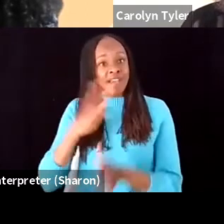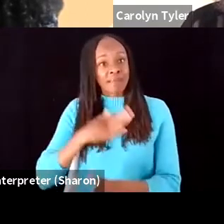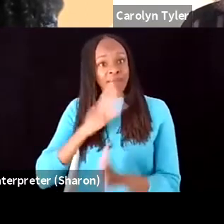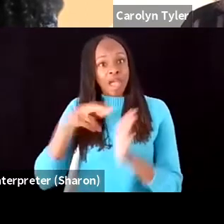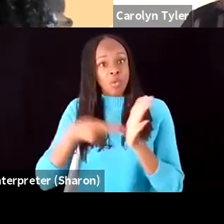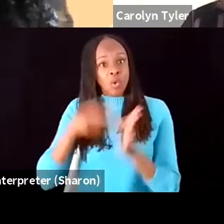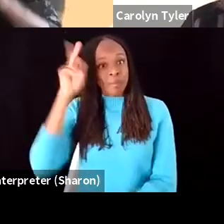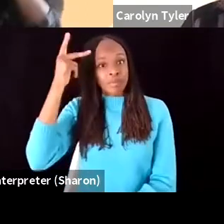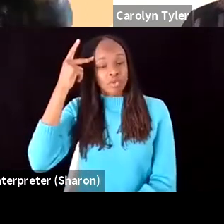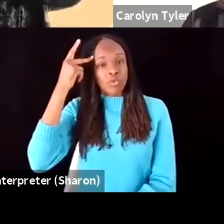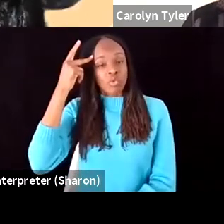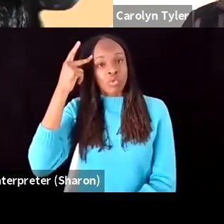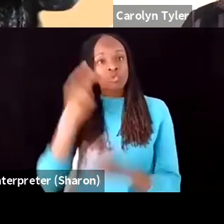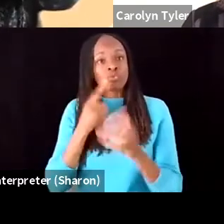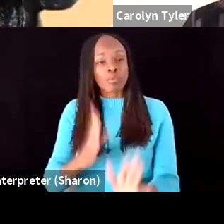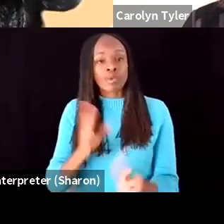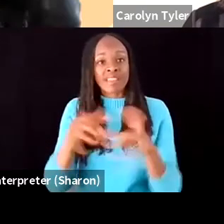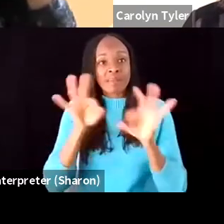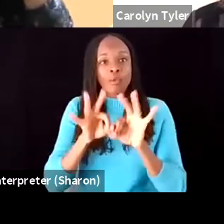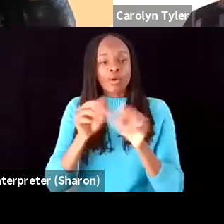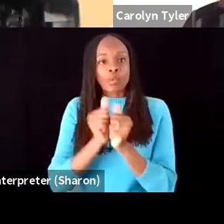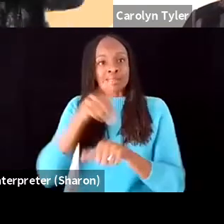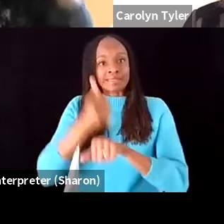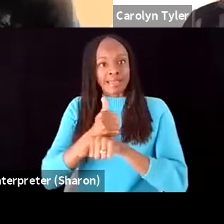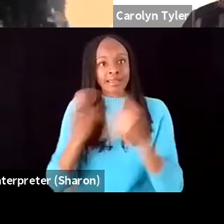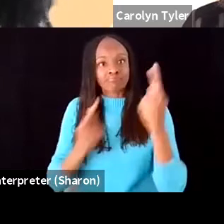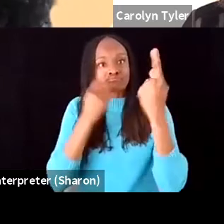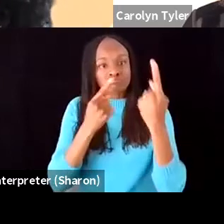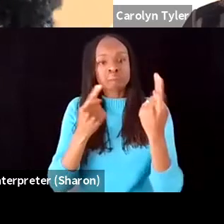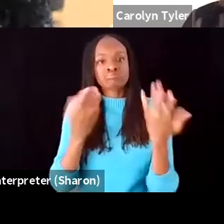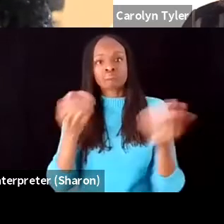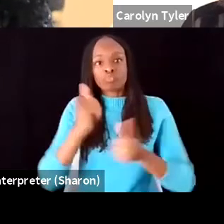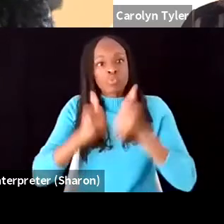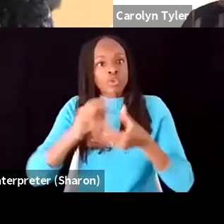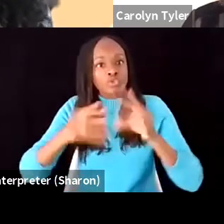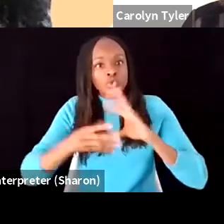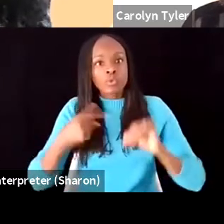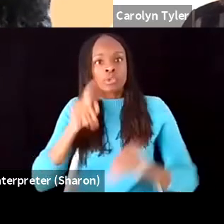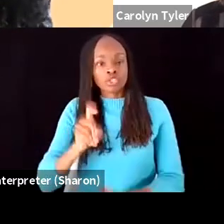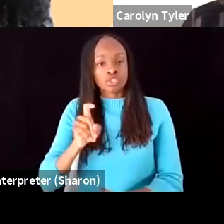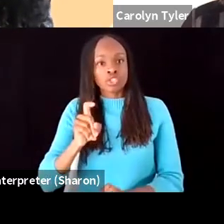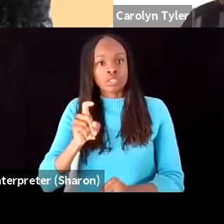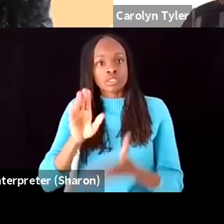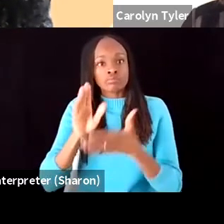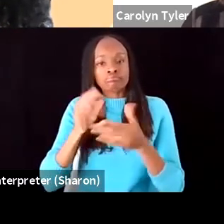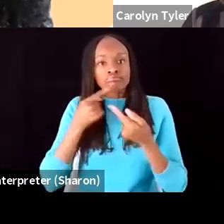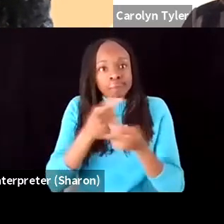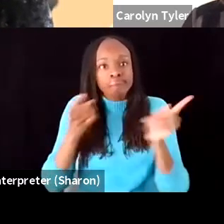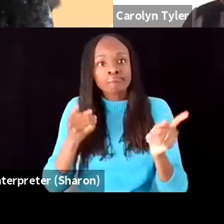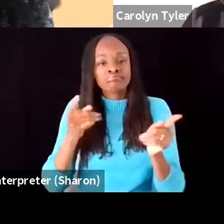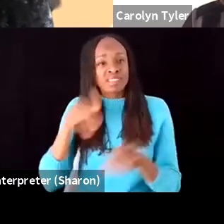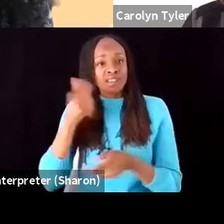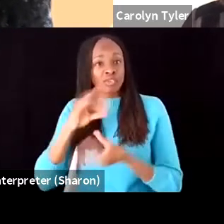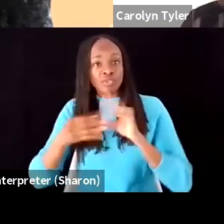very important in terms of agenda setting. And these are stories we should tell. These are the stories we shouldn't. And so you need